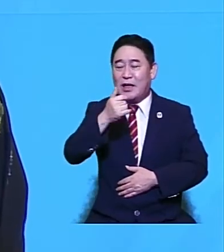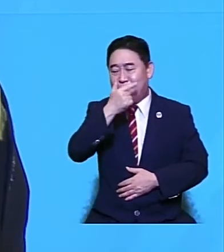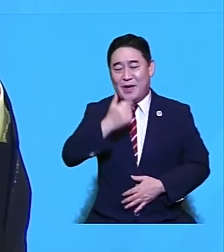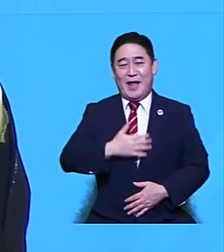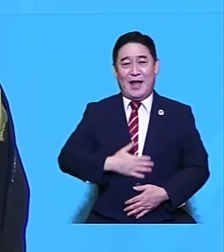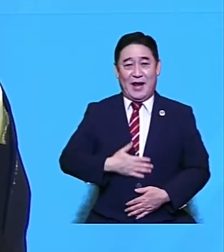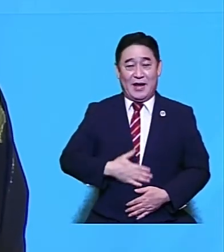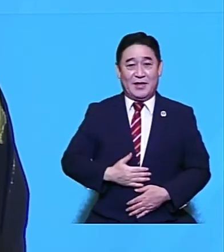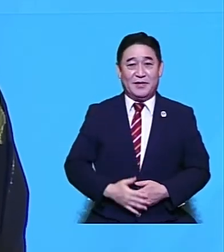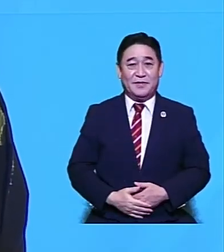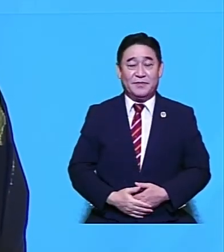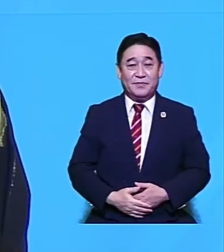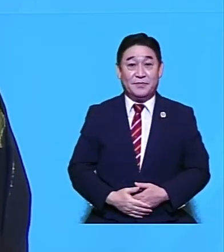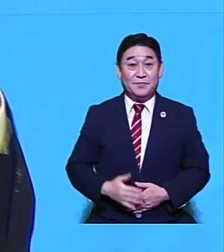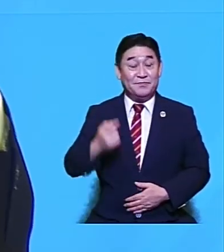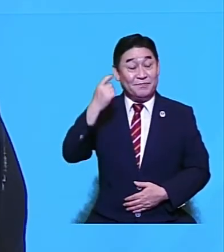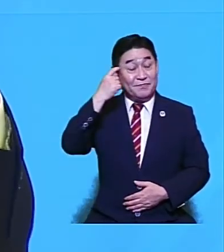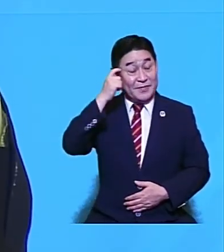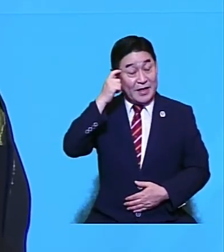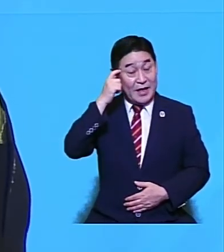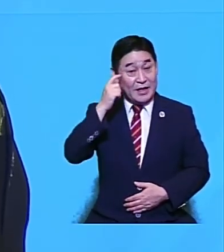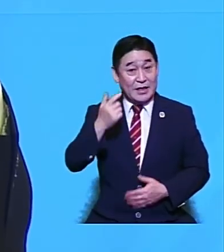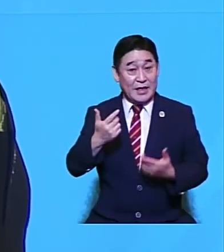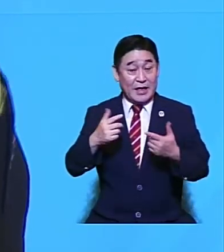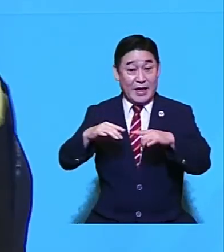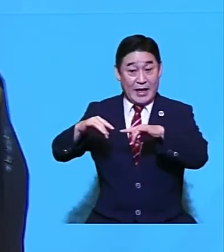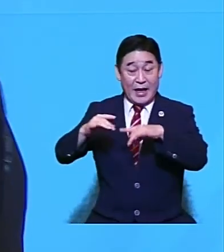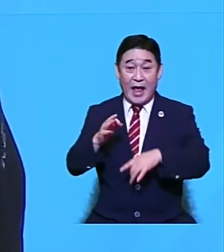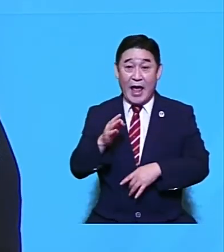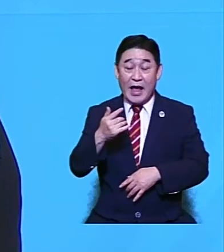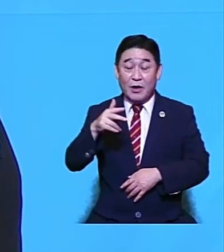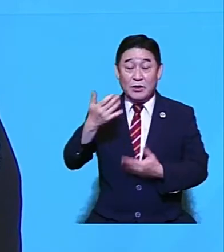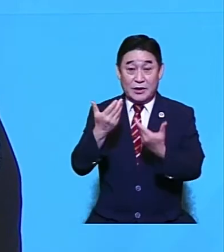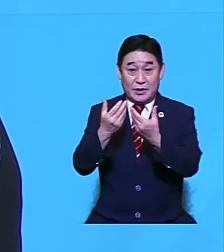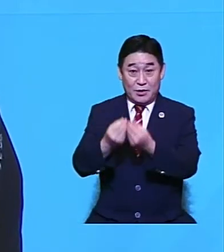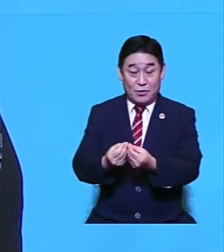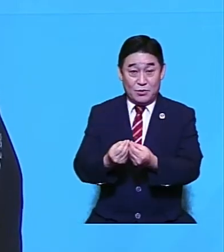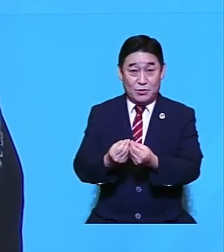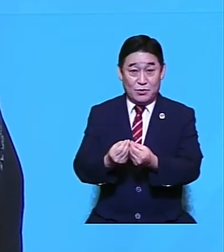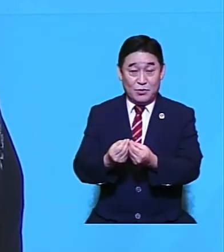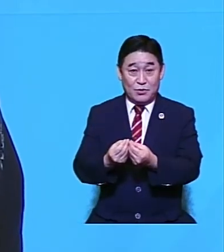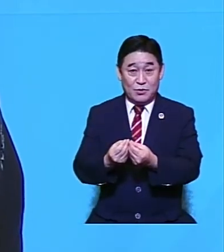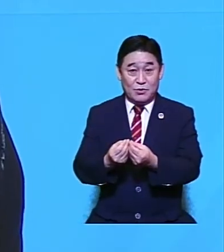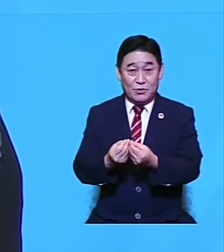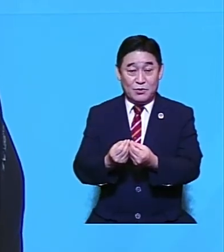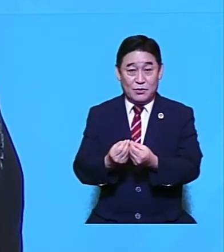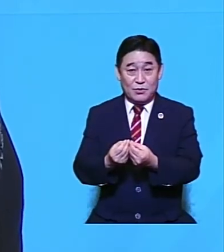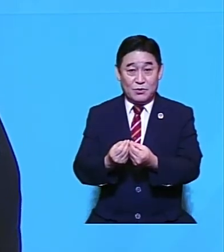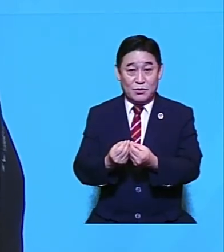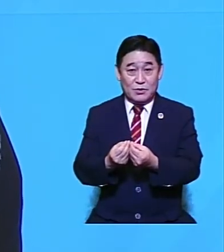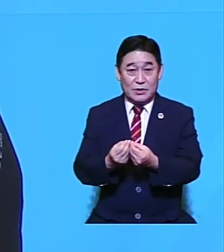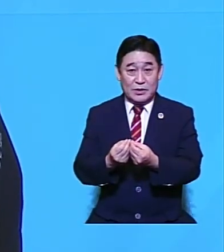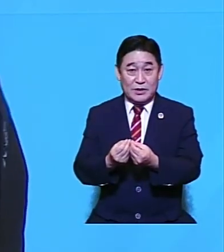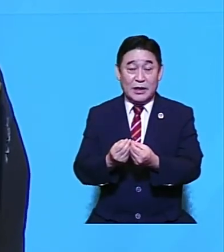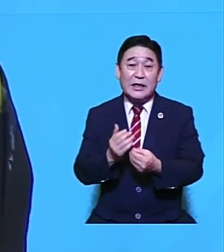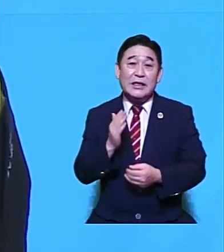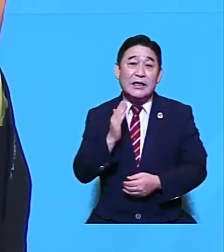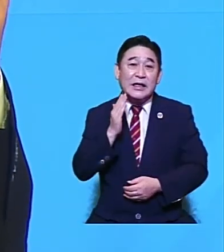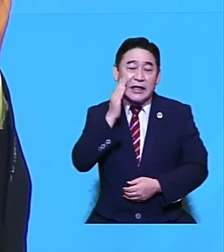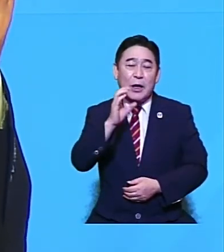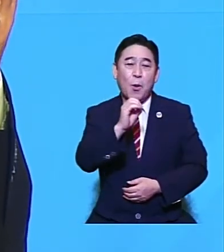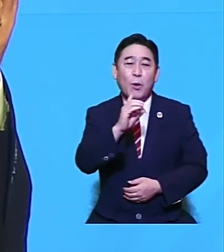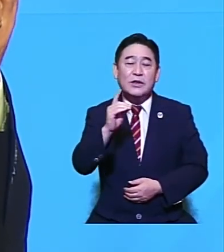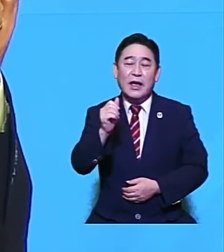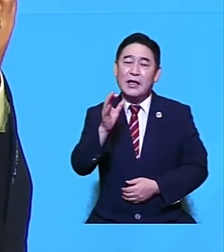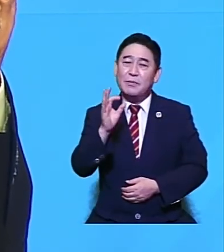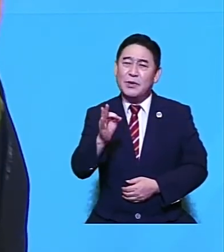like in renewable energy, even the financial, even the out-of-pocket cost of green ODA have become cheaper. So now we can show